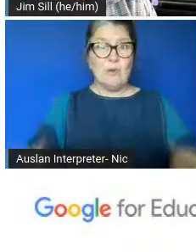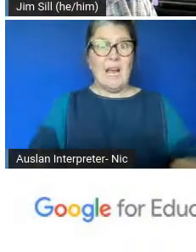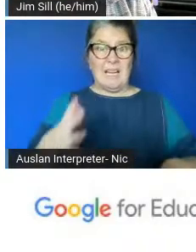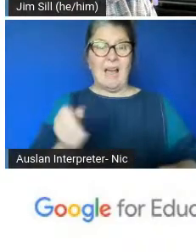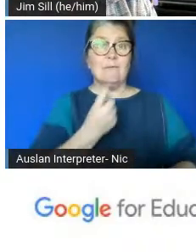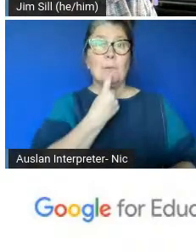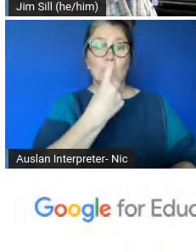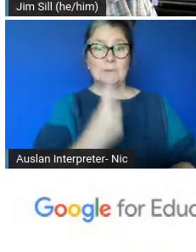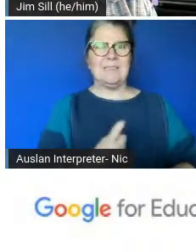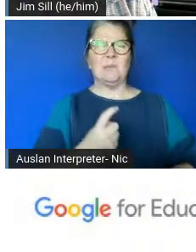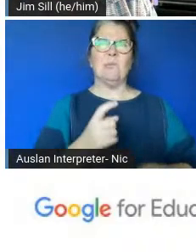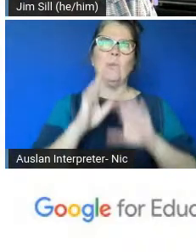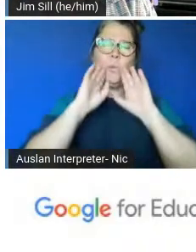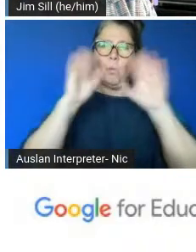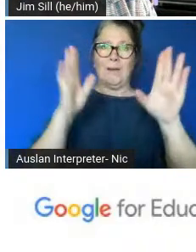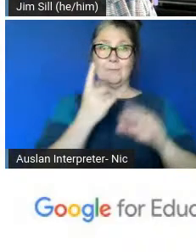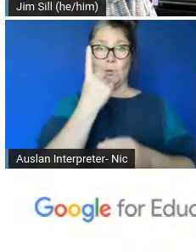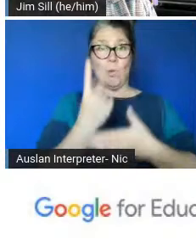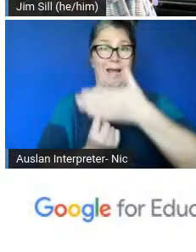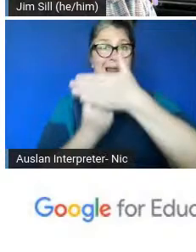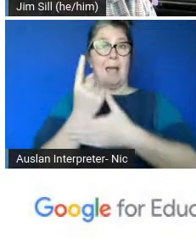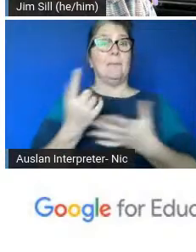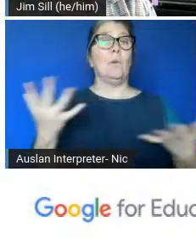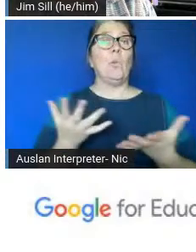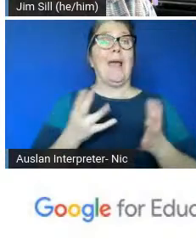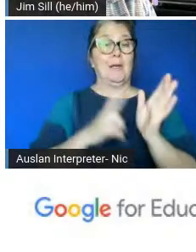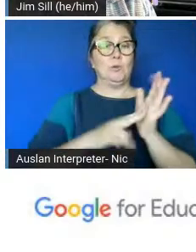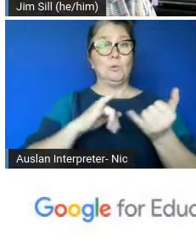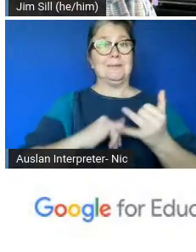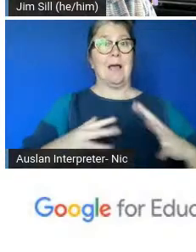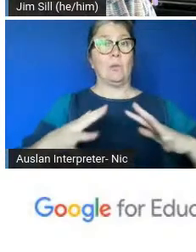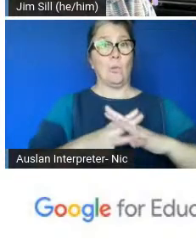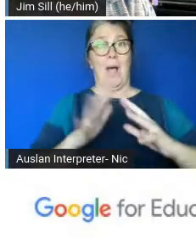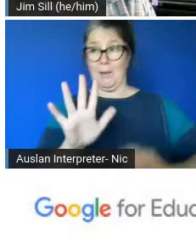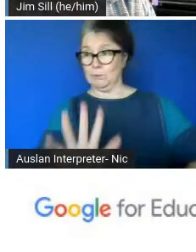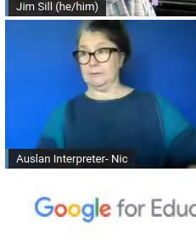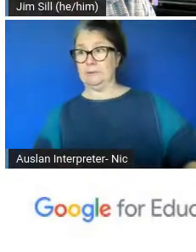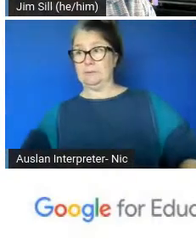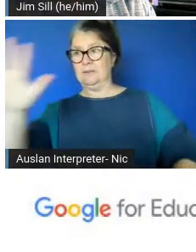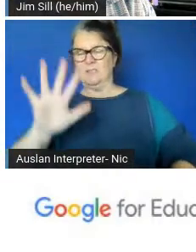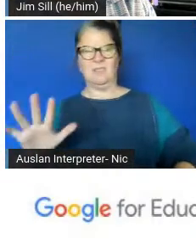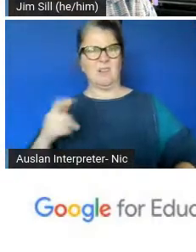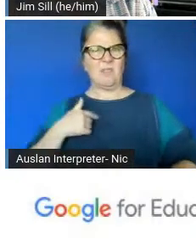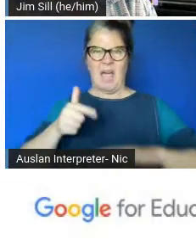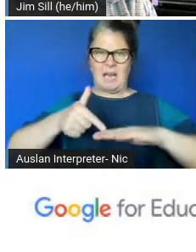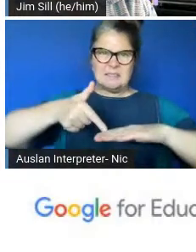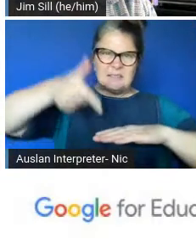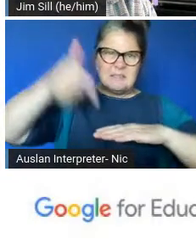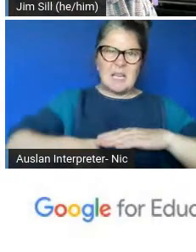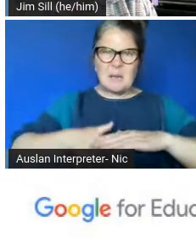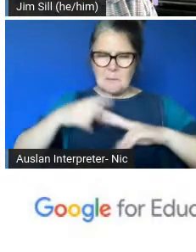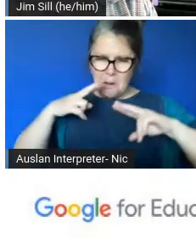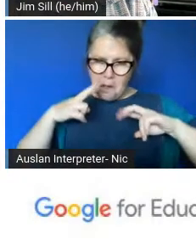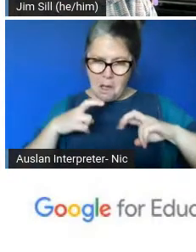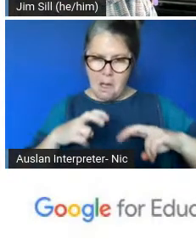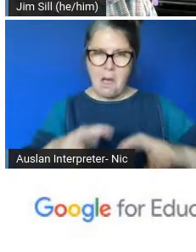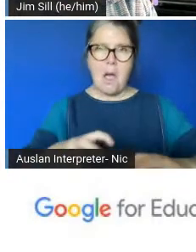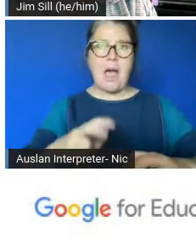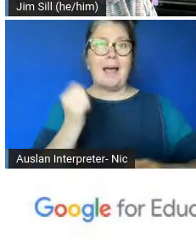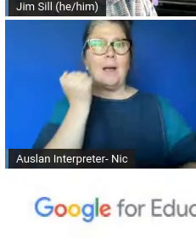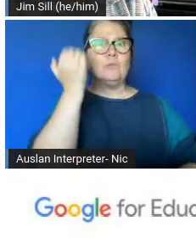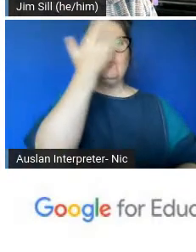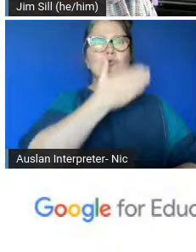Sydney that really take a deep look into our Indigenous culture here in Australia. And it can be a